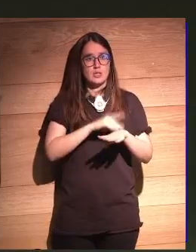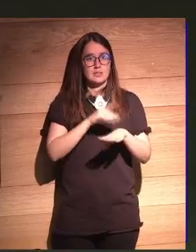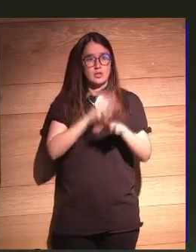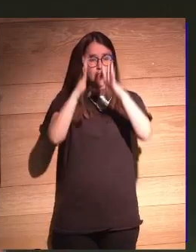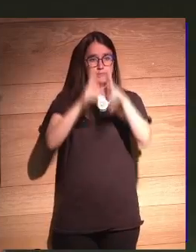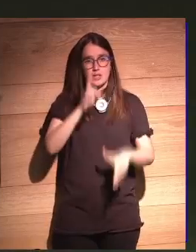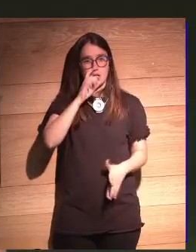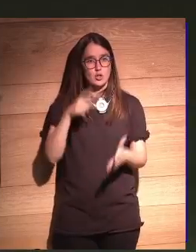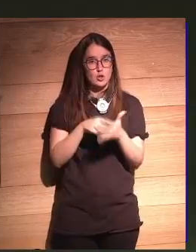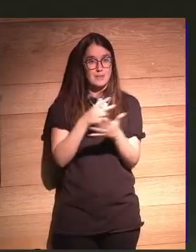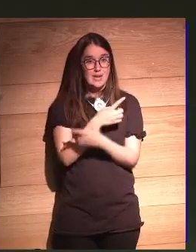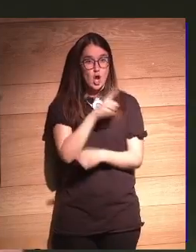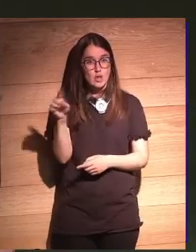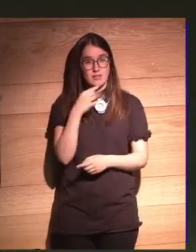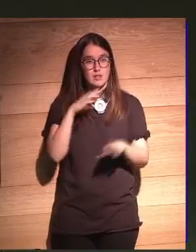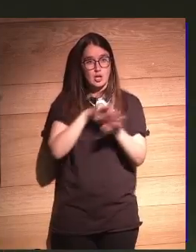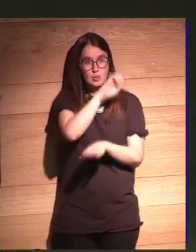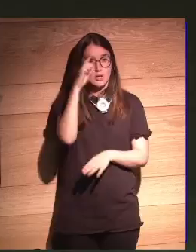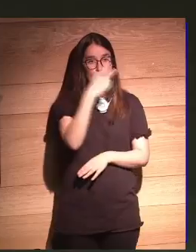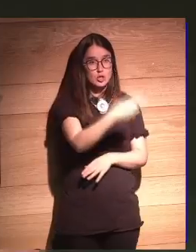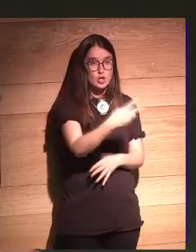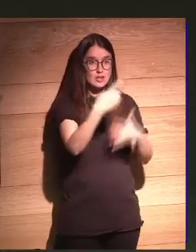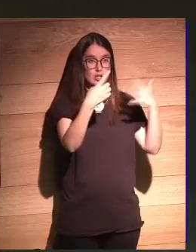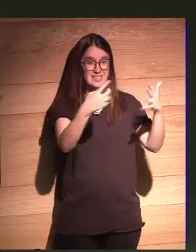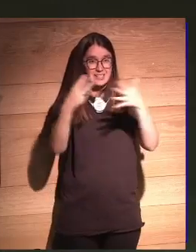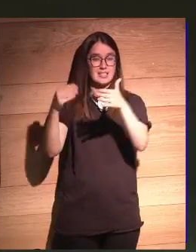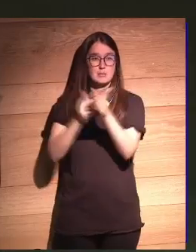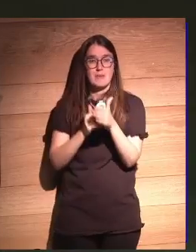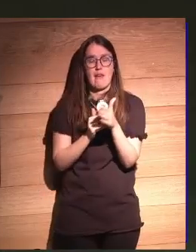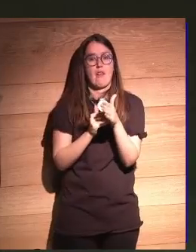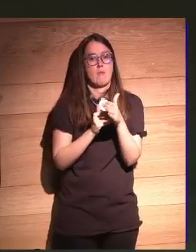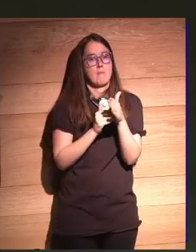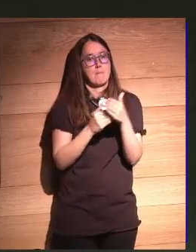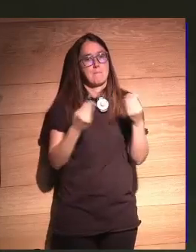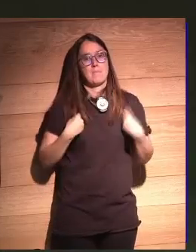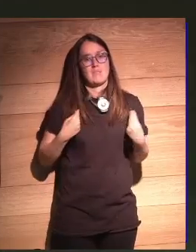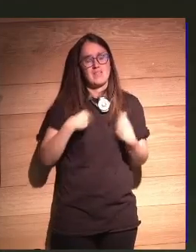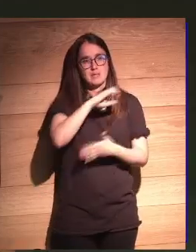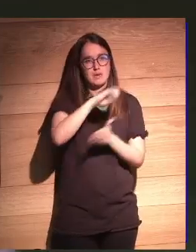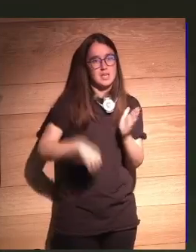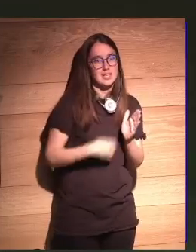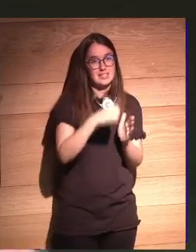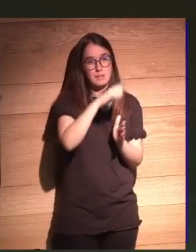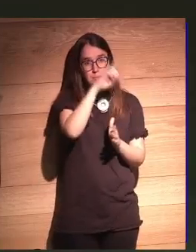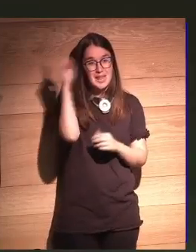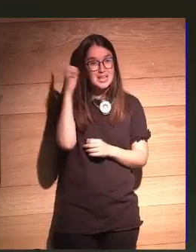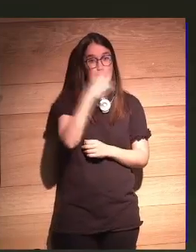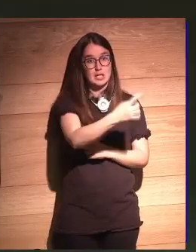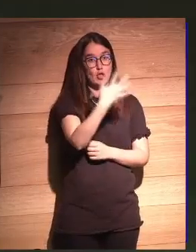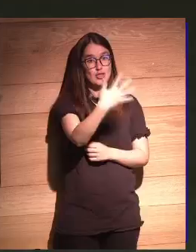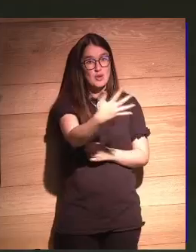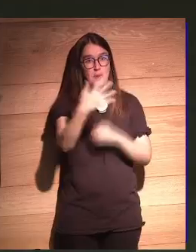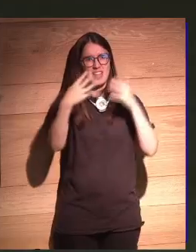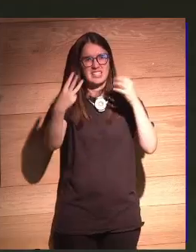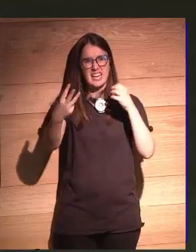market, but what we have is 2011 census that says that in Madrid there is 260,000 empty houses, and in the capital of Madrid